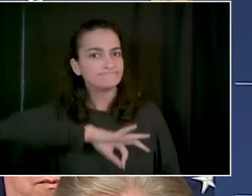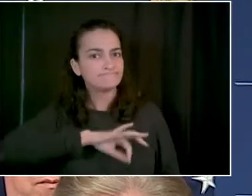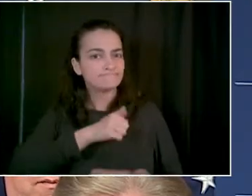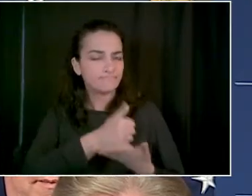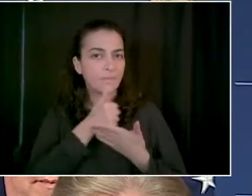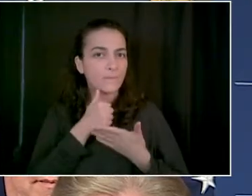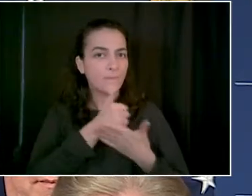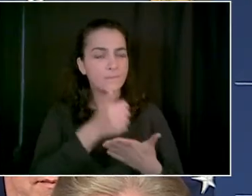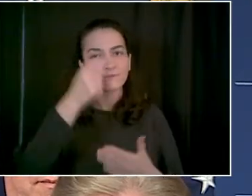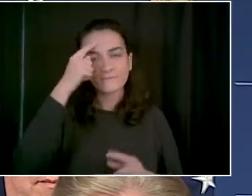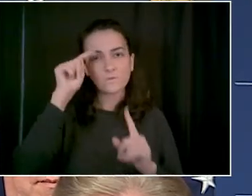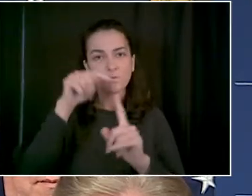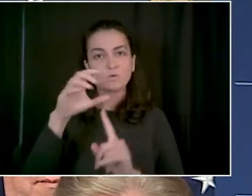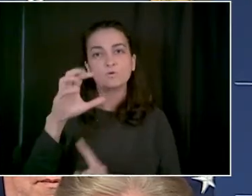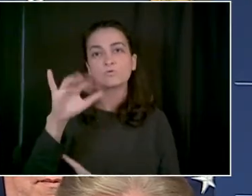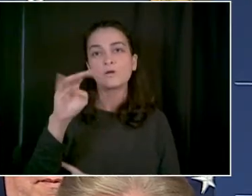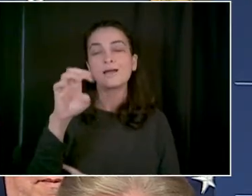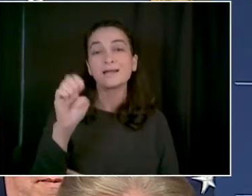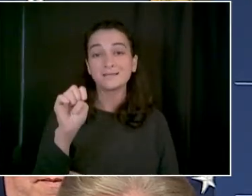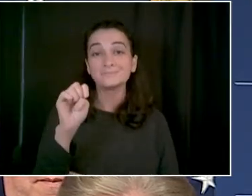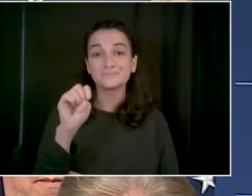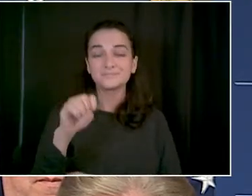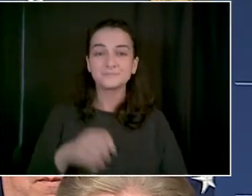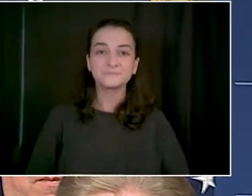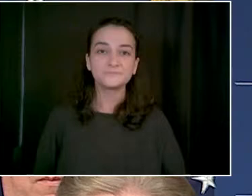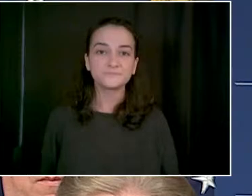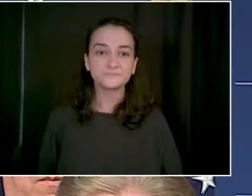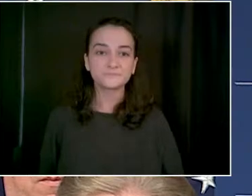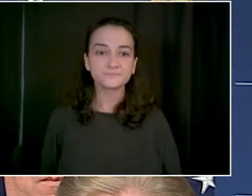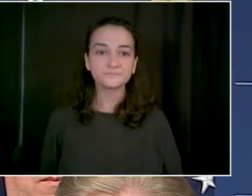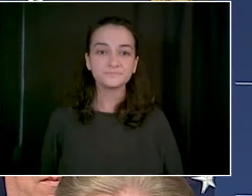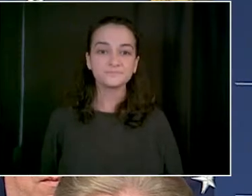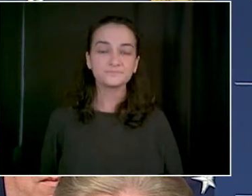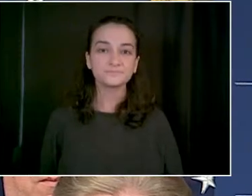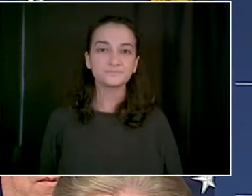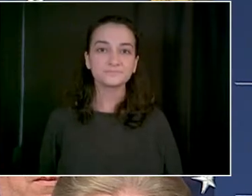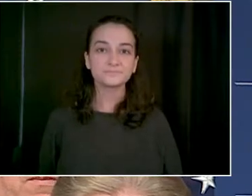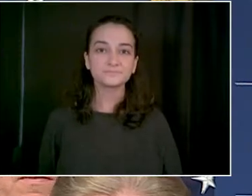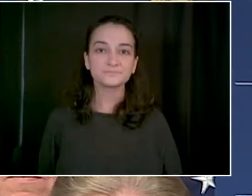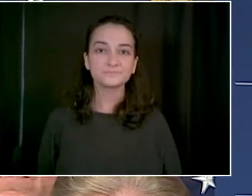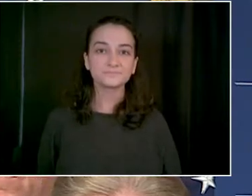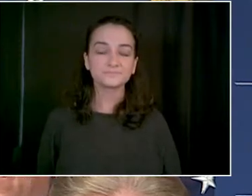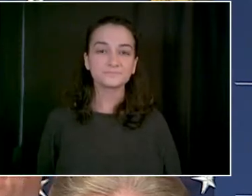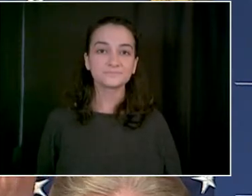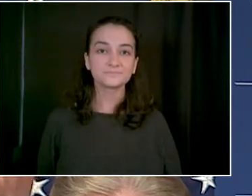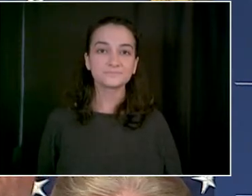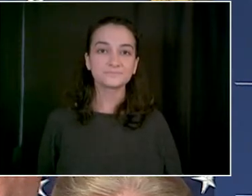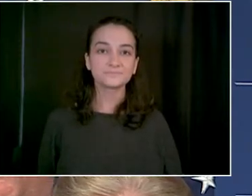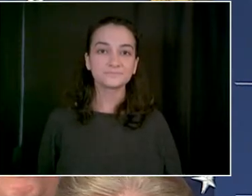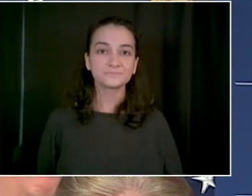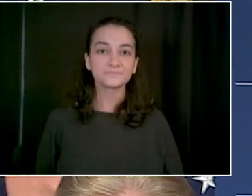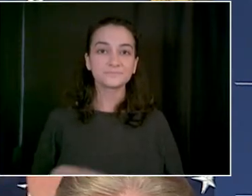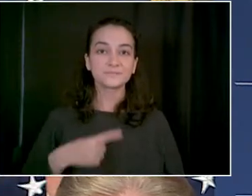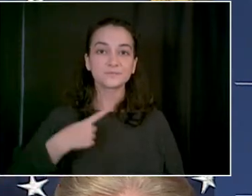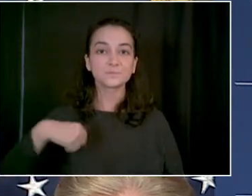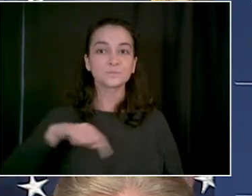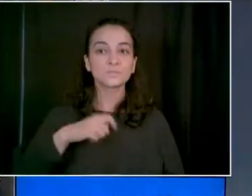But as the commissioner stated, we're not going to do civil enforcement because that's what the law states that we can't do.